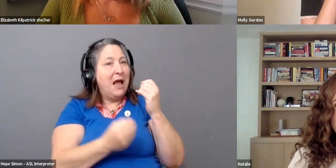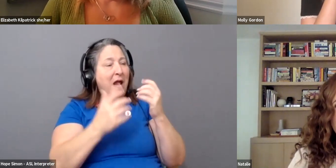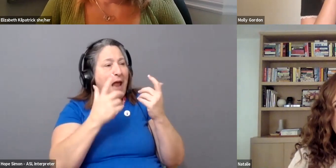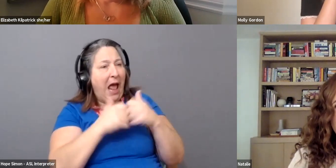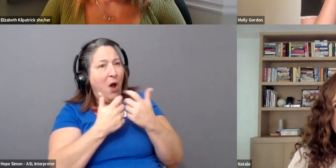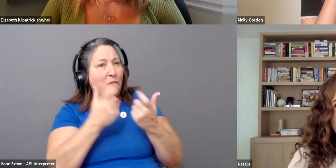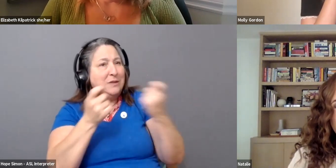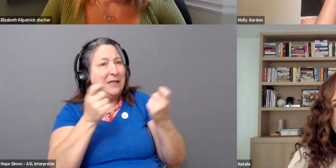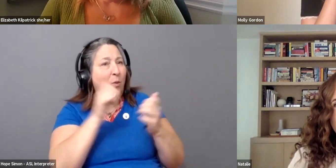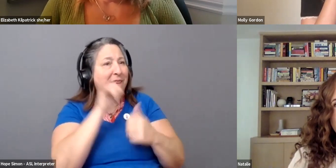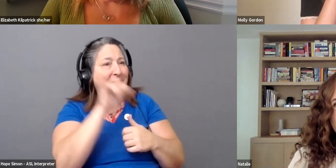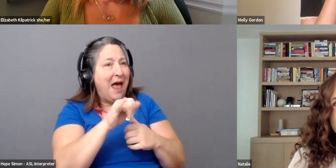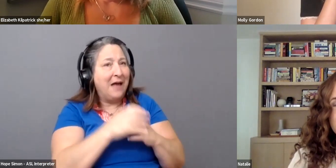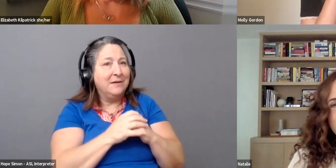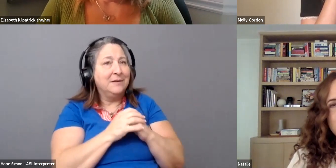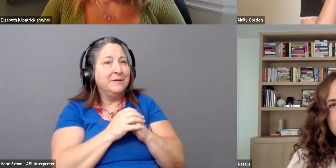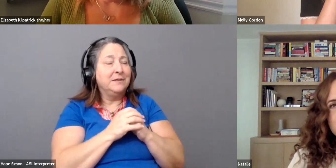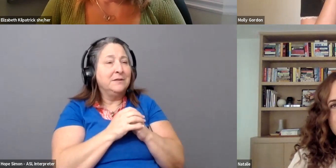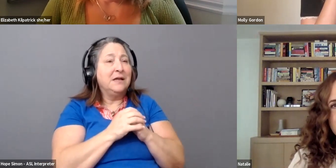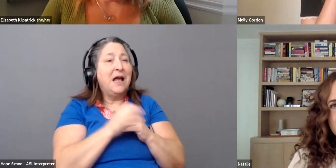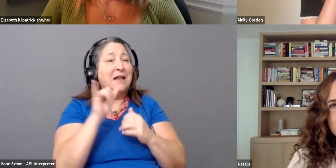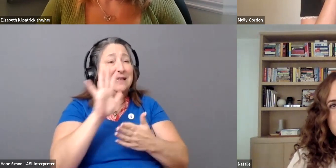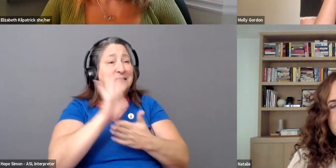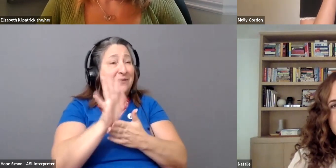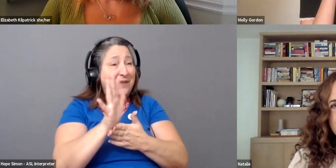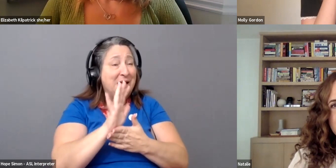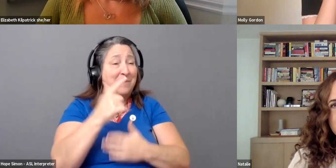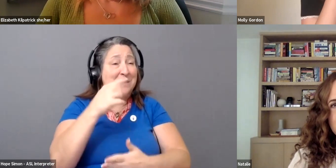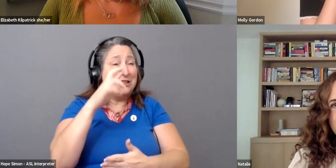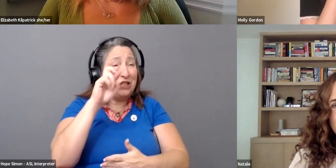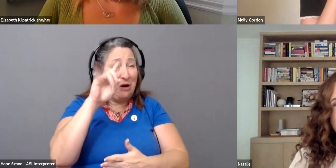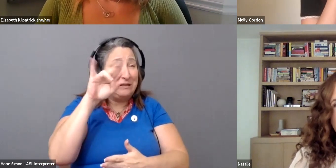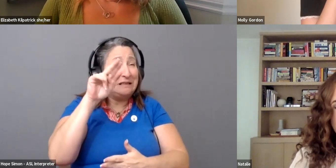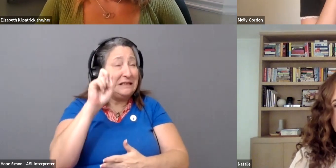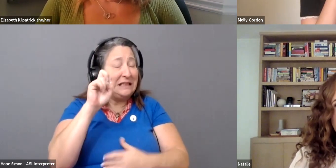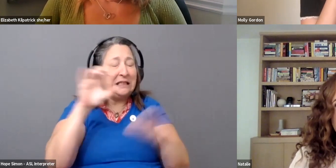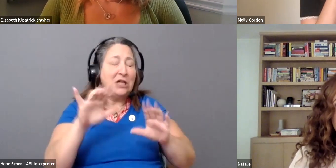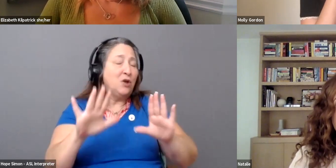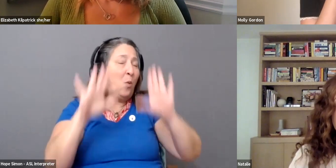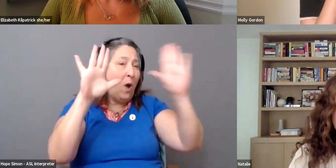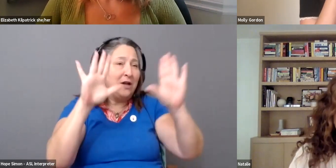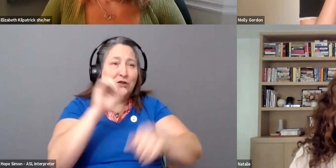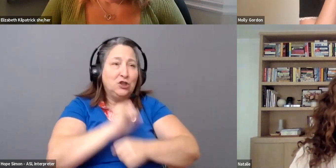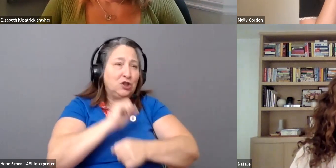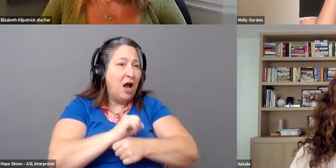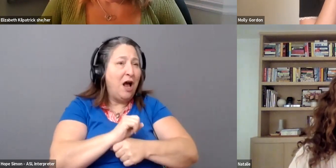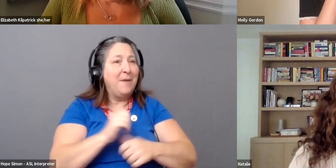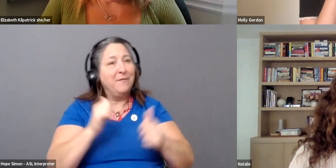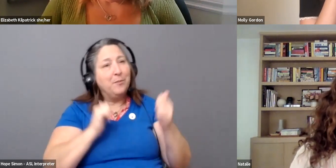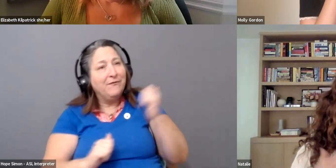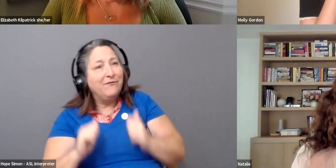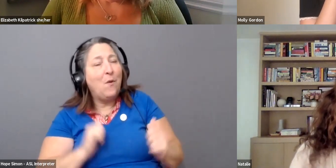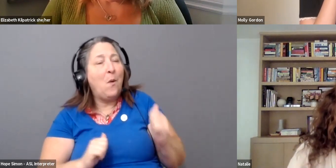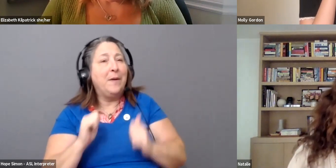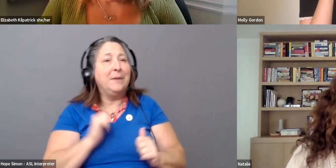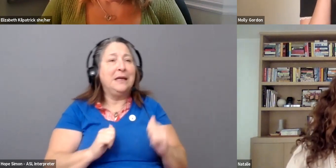think that, in this film in particular, Geraldine does an incredible job of sort of performing that